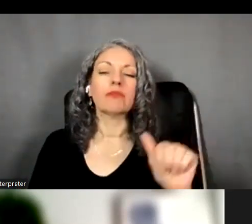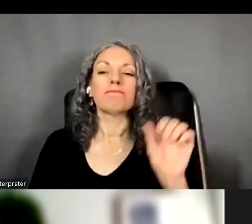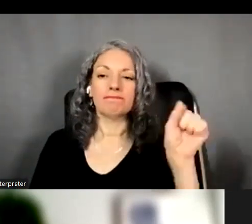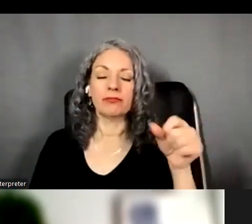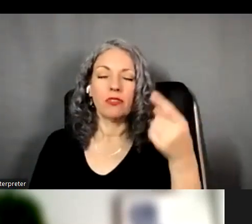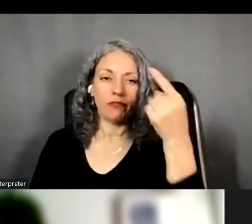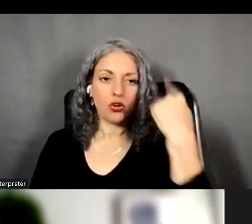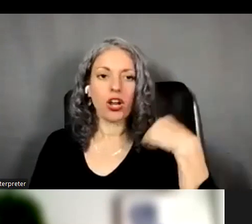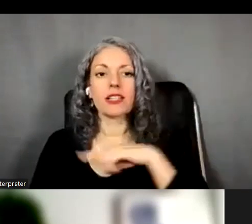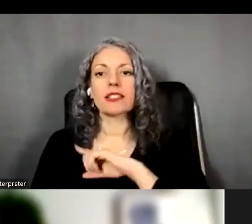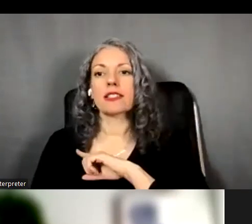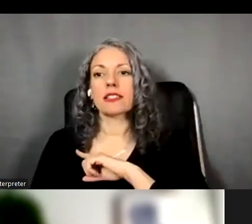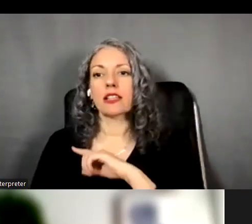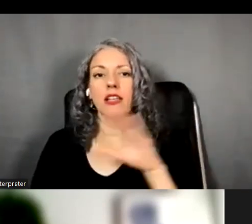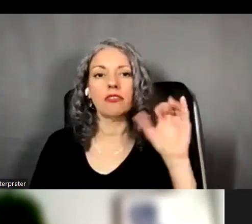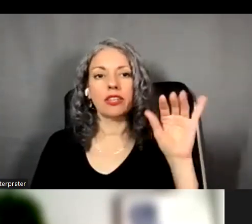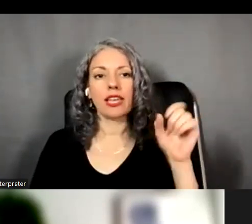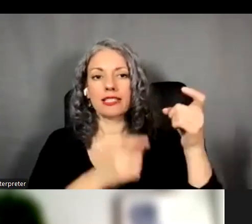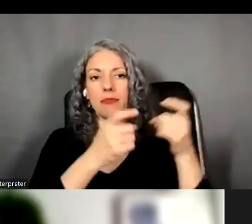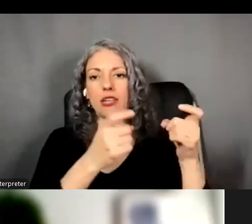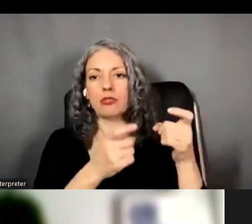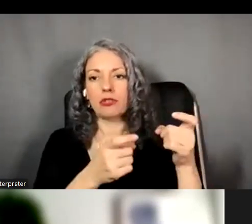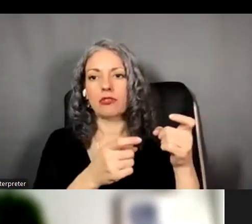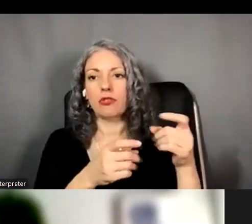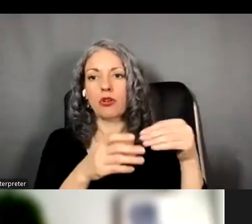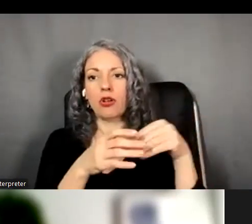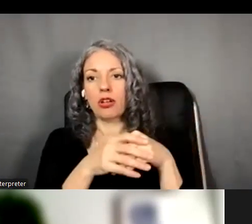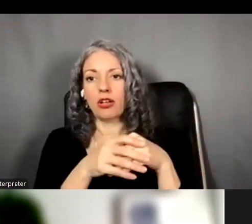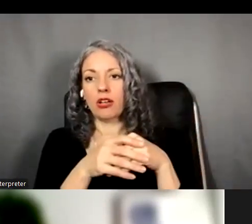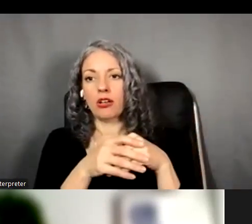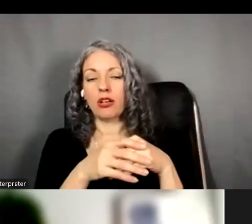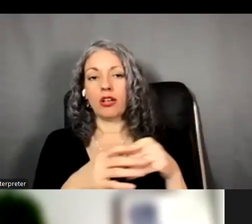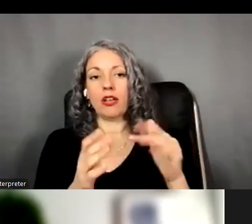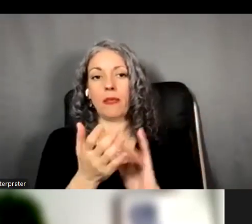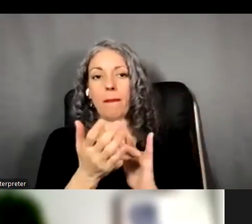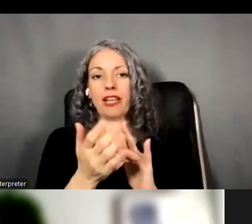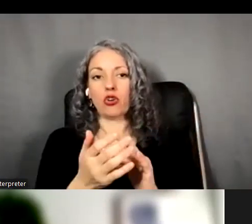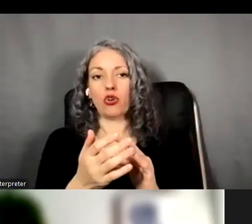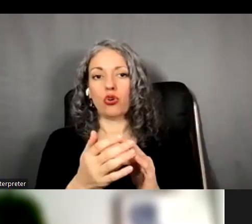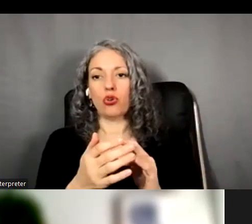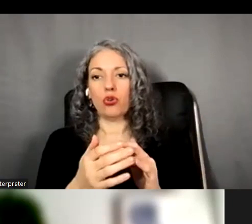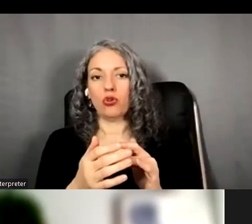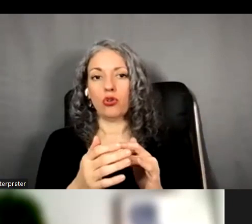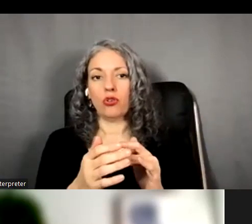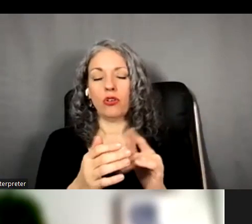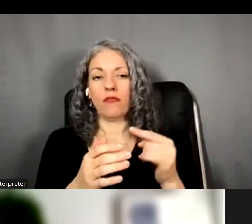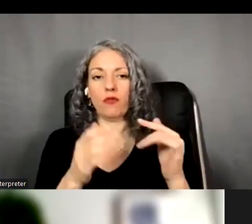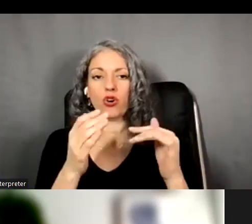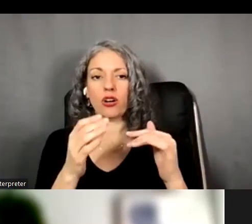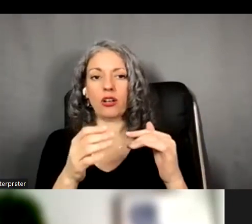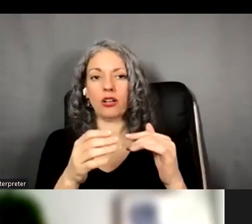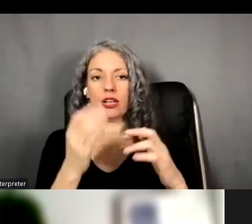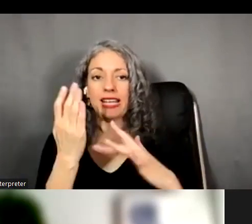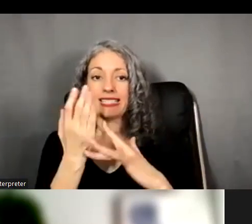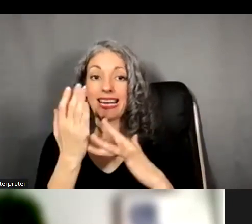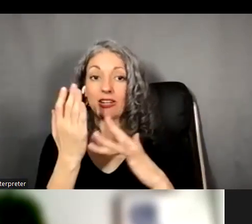us, for the case management, we're actually in the medical record, on the electronic medical record, where we do all